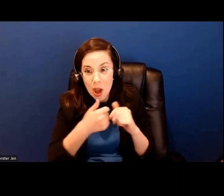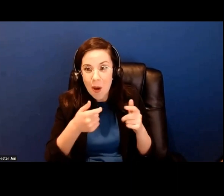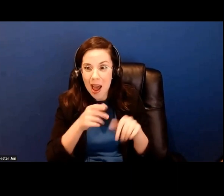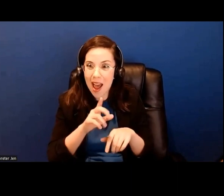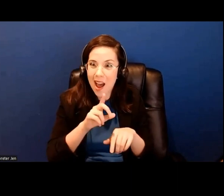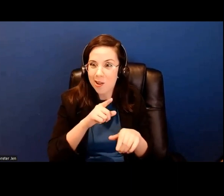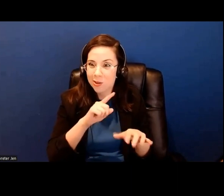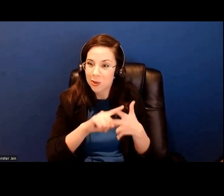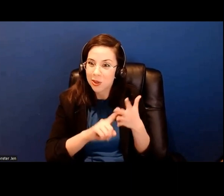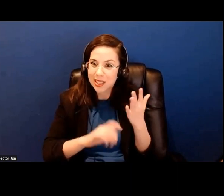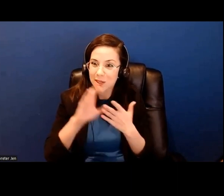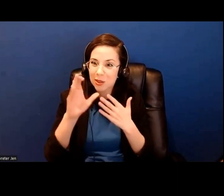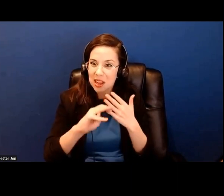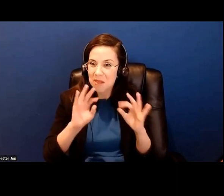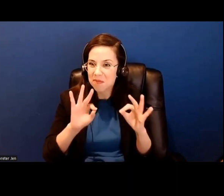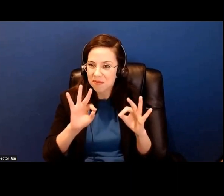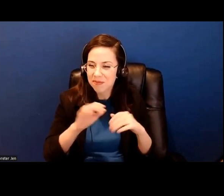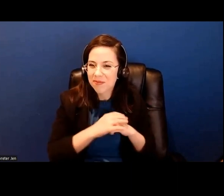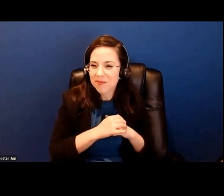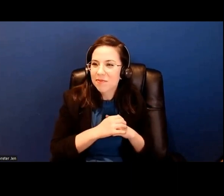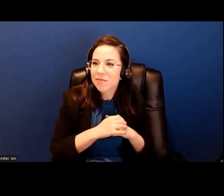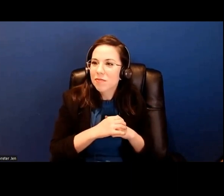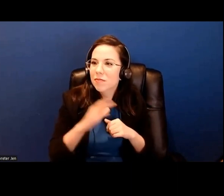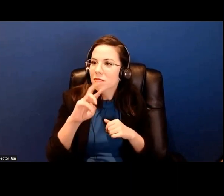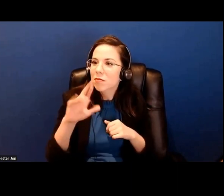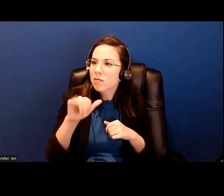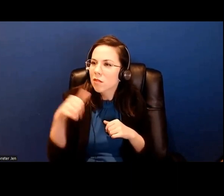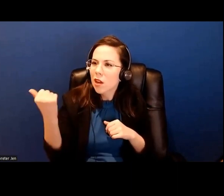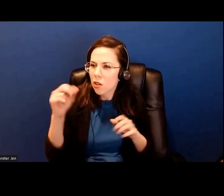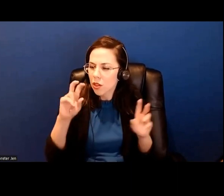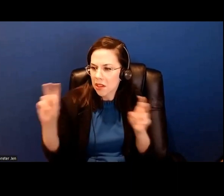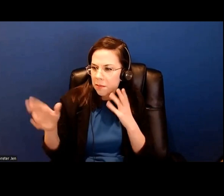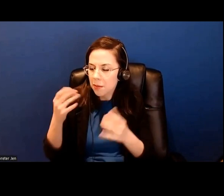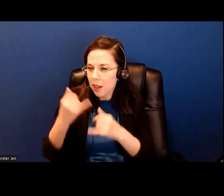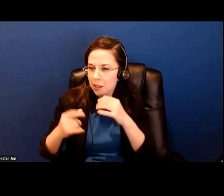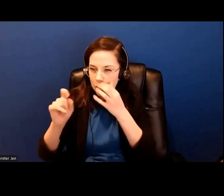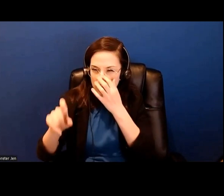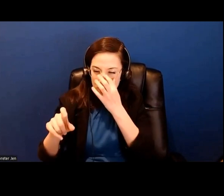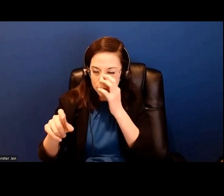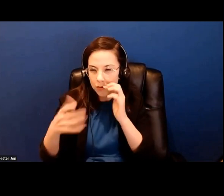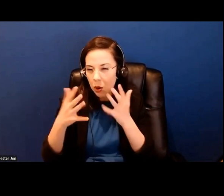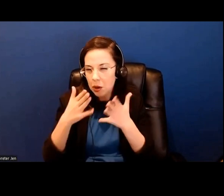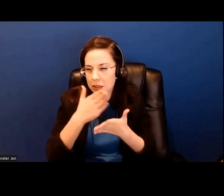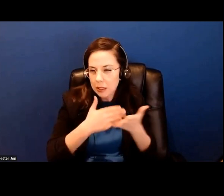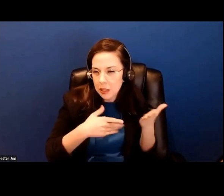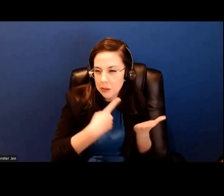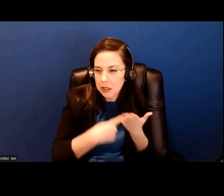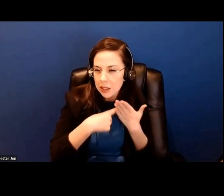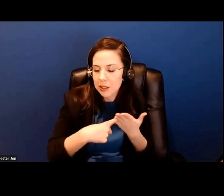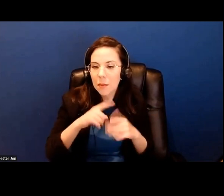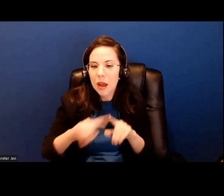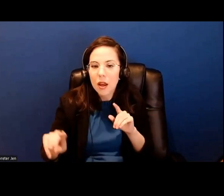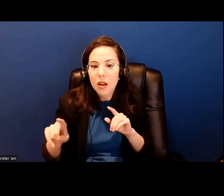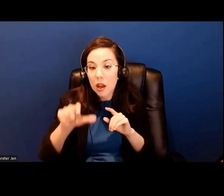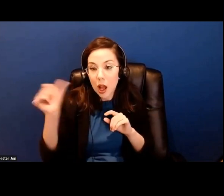website. Yeah. I think another theme here, and this might be the last question, I think you've addressed part of it before, but any